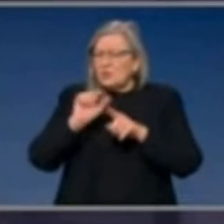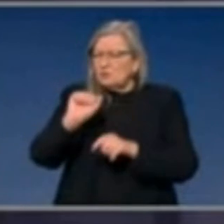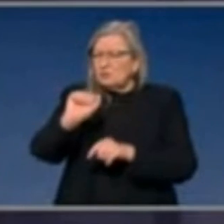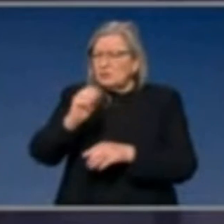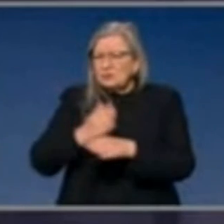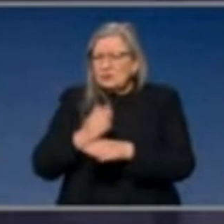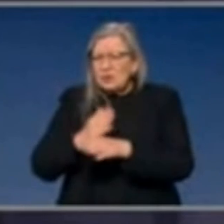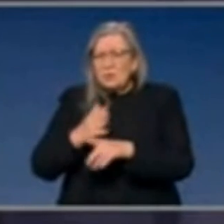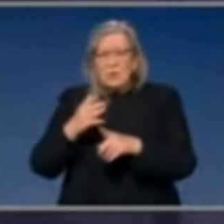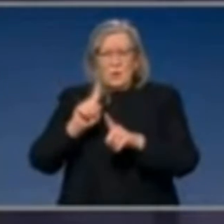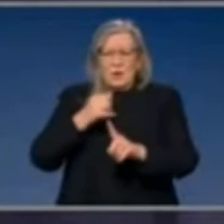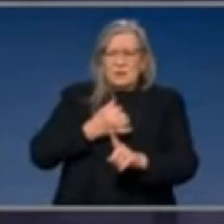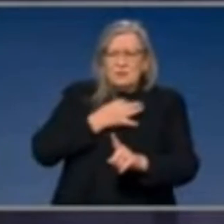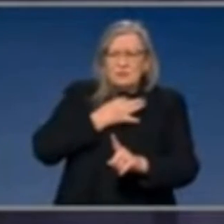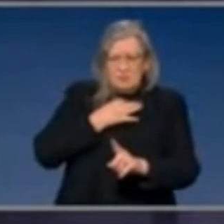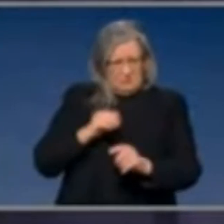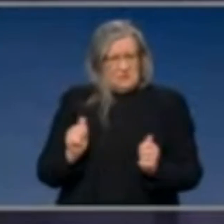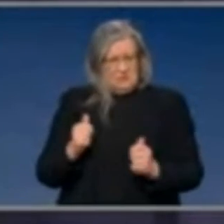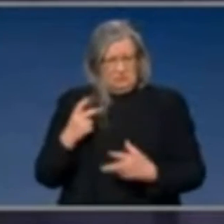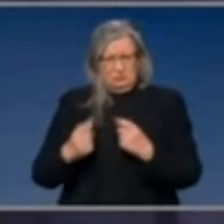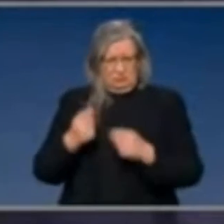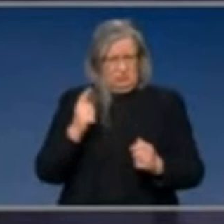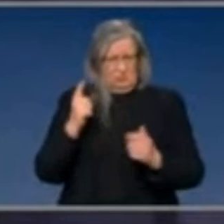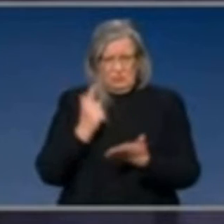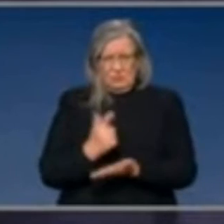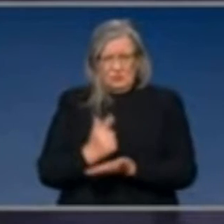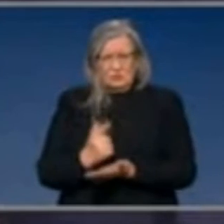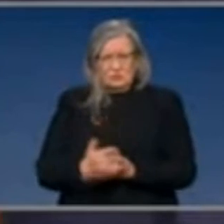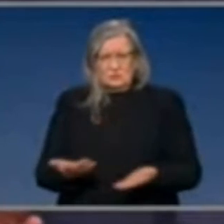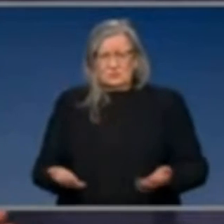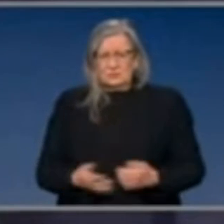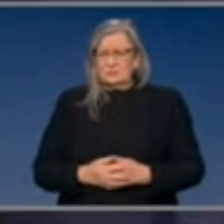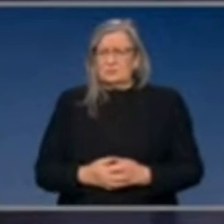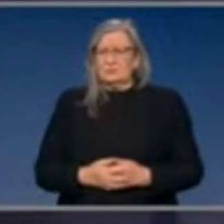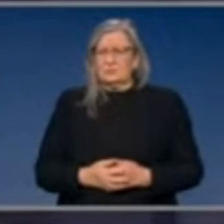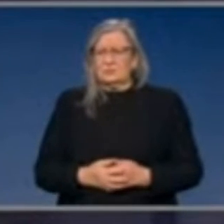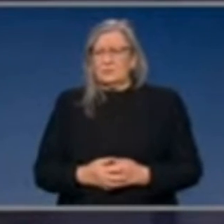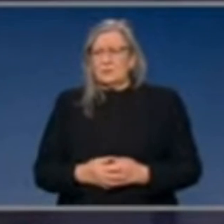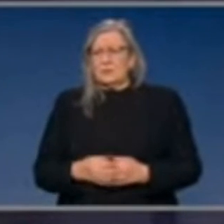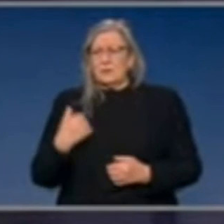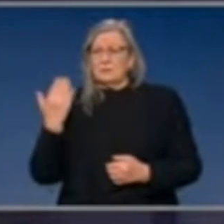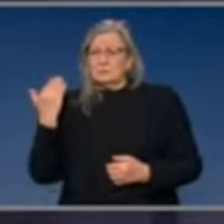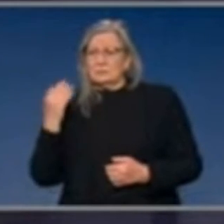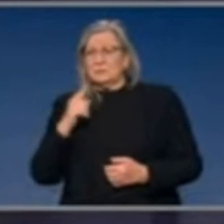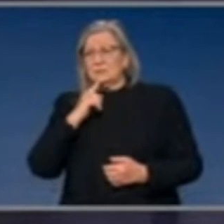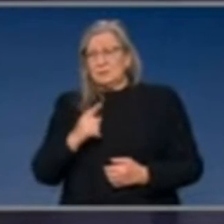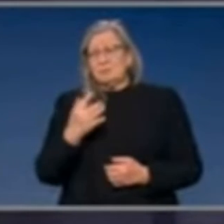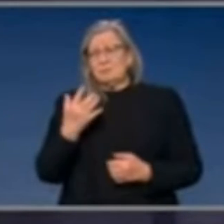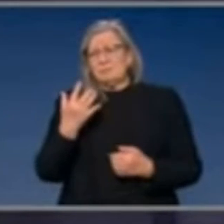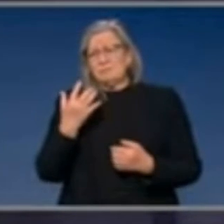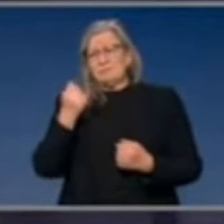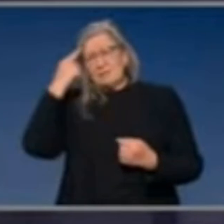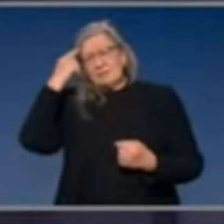vulnerability. The other thing in relation to this, we said from the outset that we have